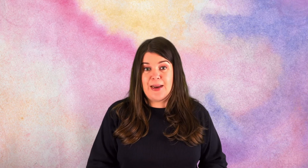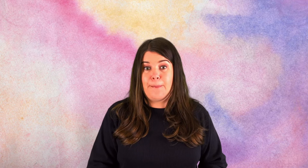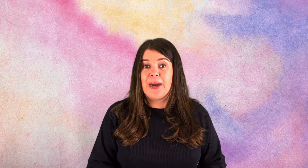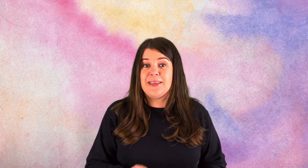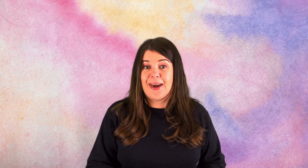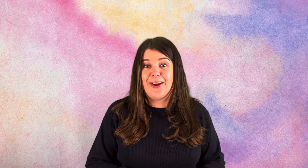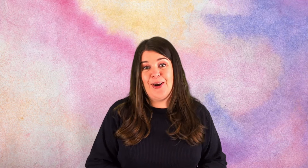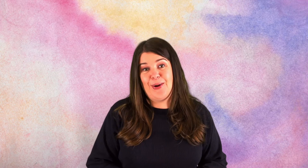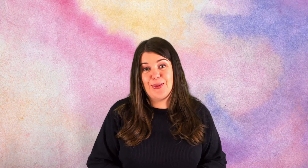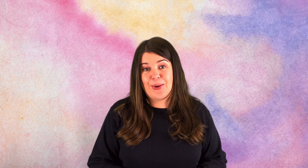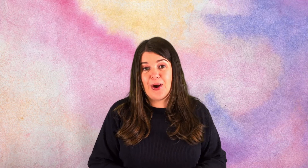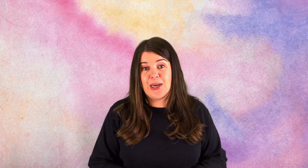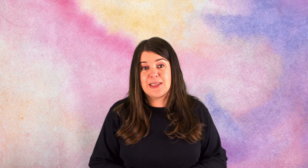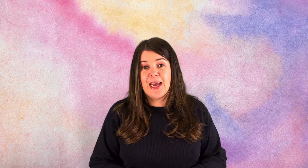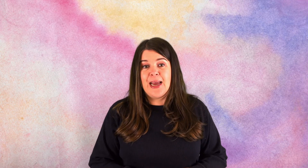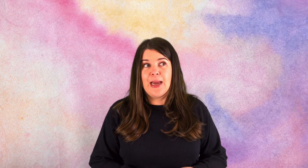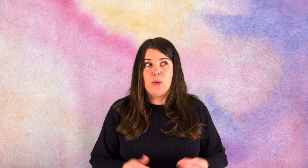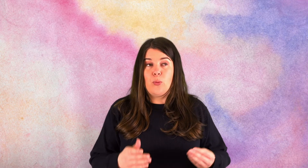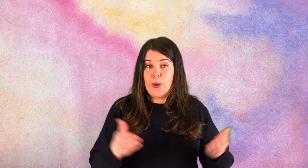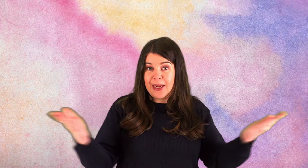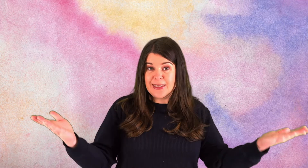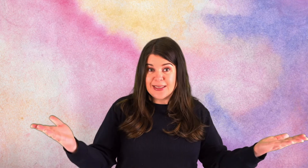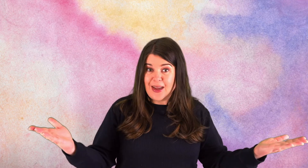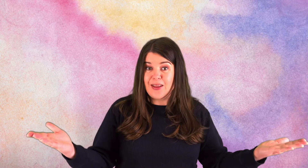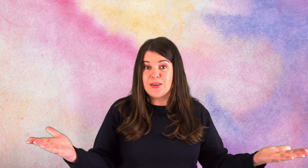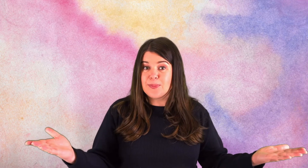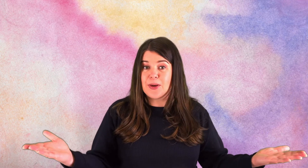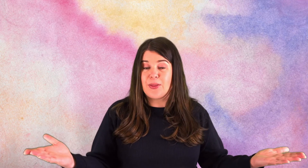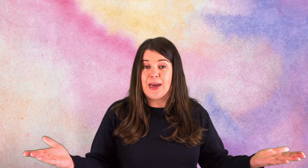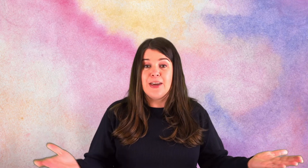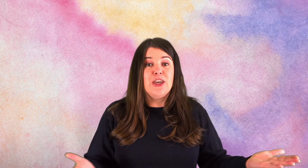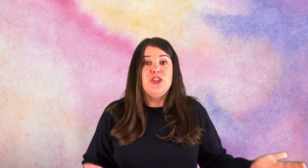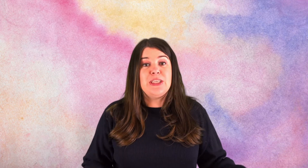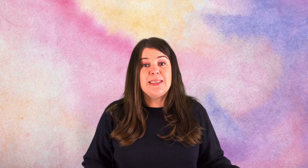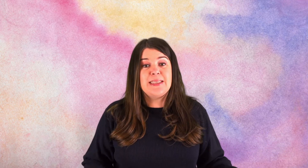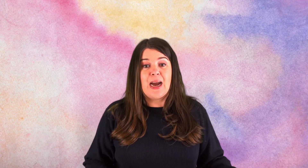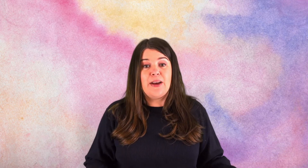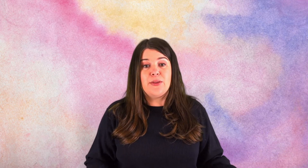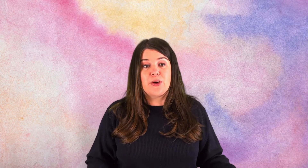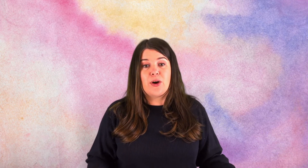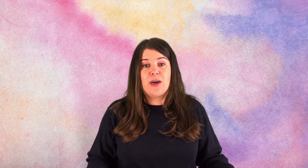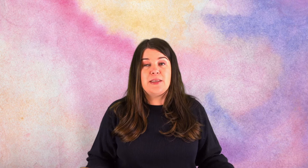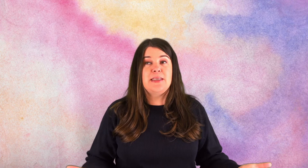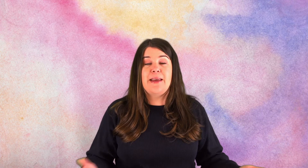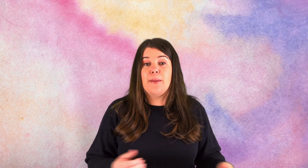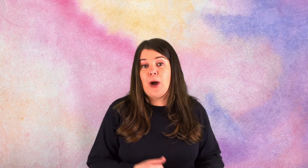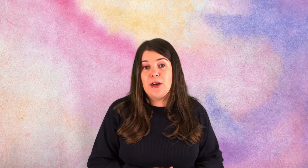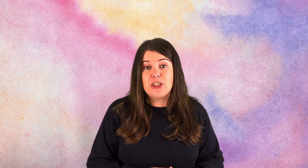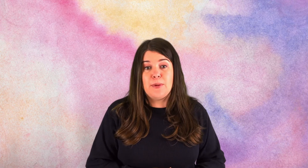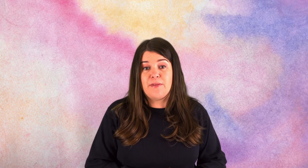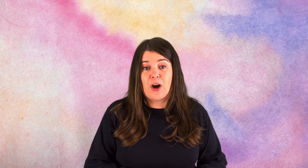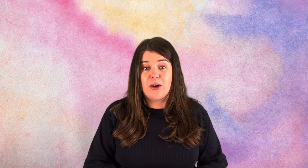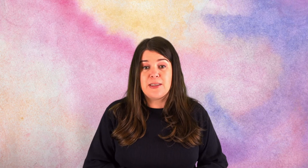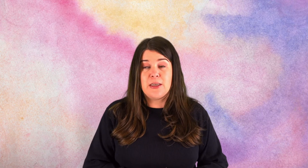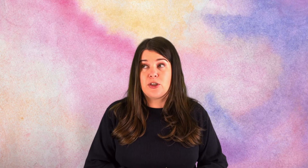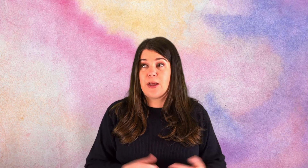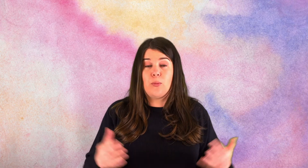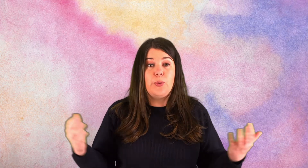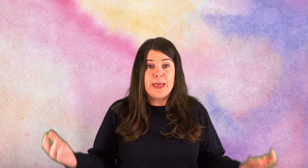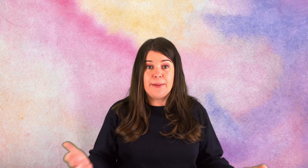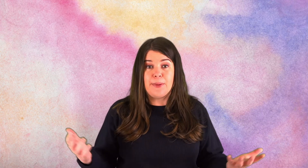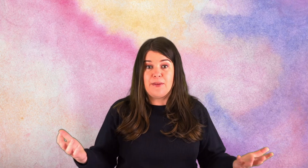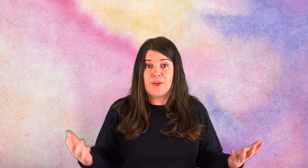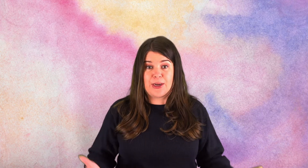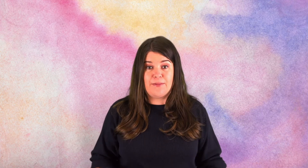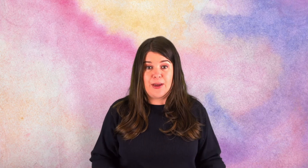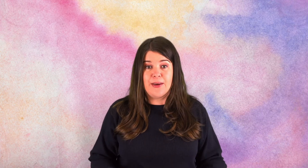from sin by dying on the cross. And we get to tell others about that. Jesus died on the cross to take the punishment of our sin so that